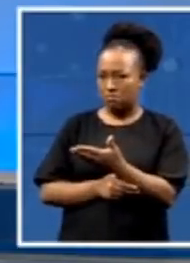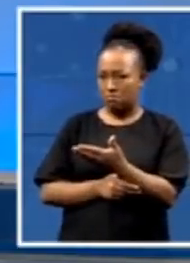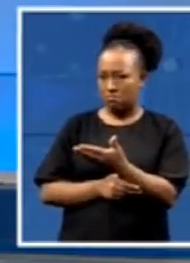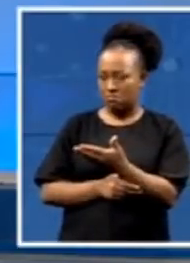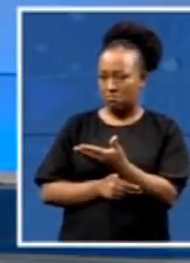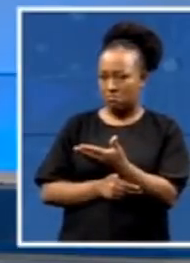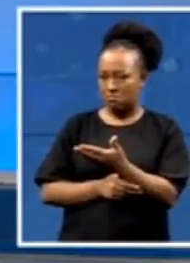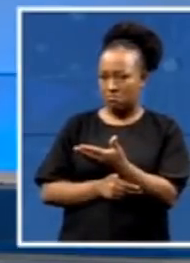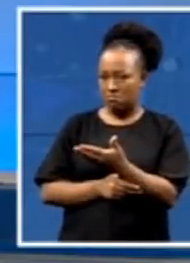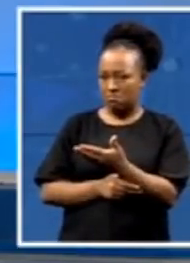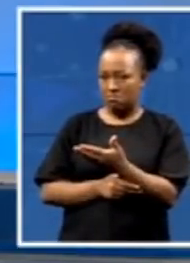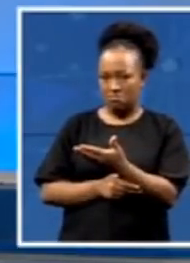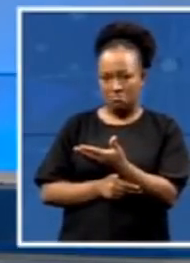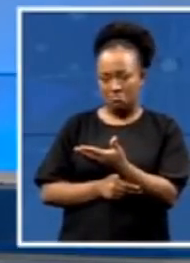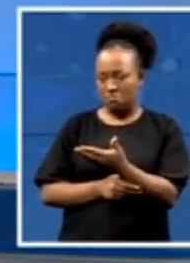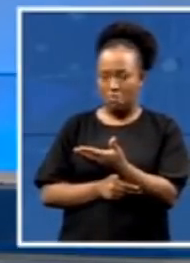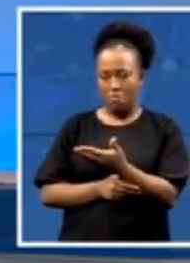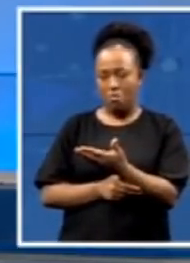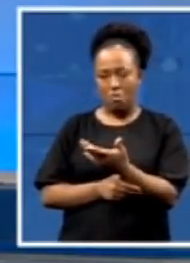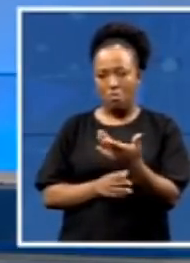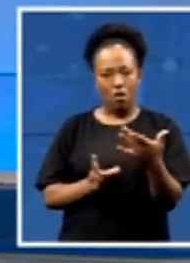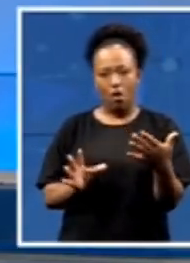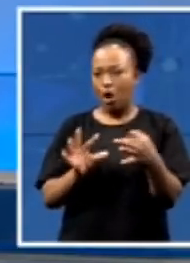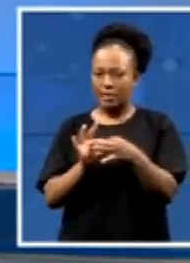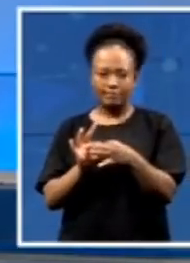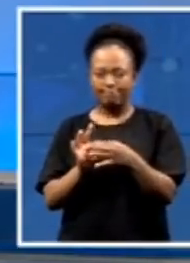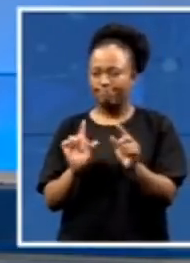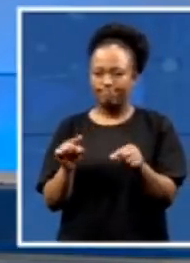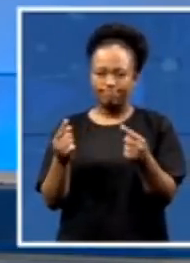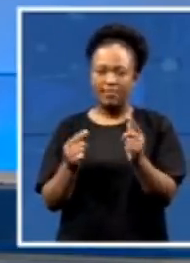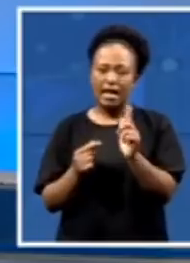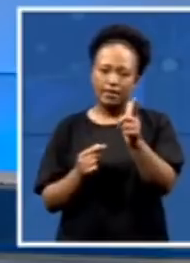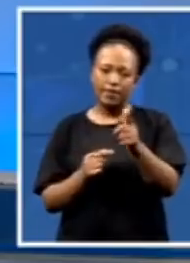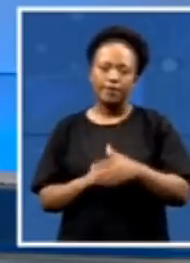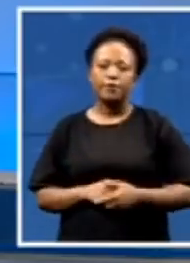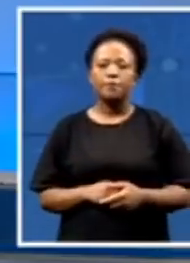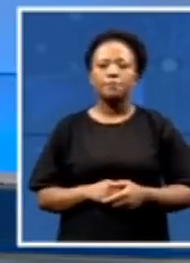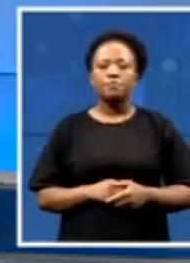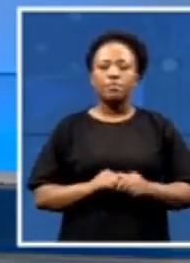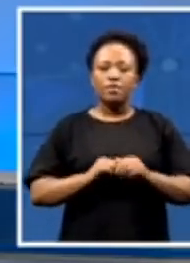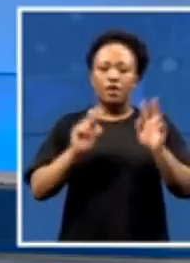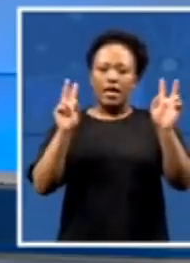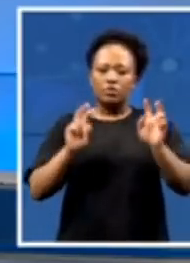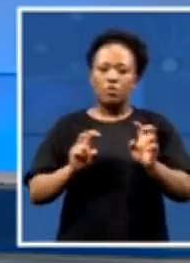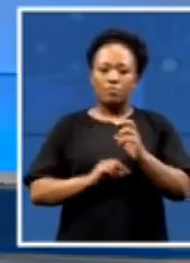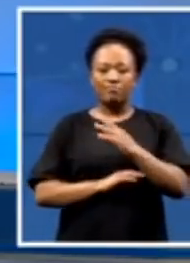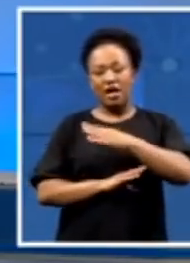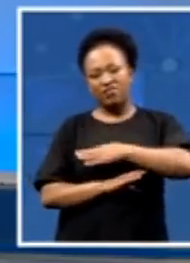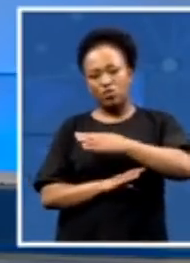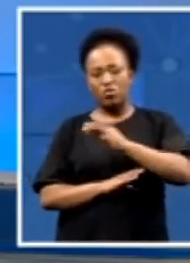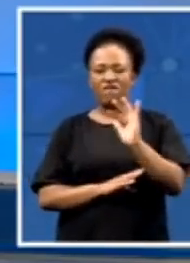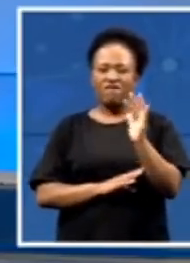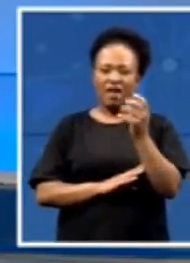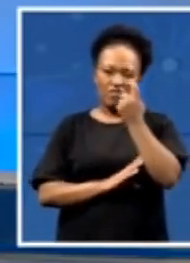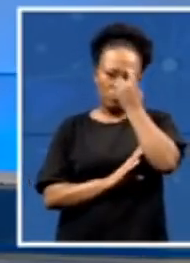seems we're not able to. We'll try him again later. Now, Eskom will this afternoon implement stage 2 rolling blackouts